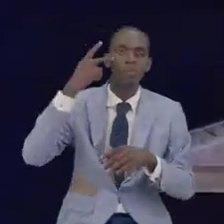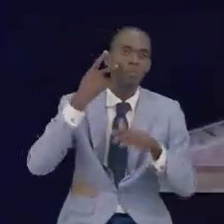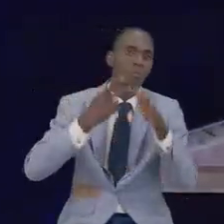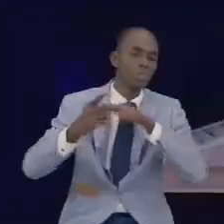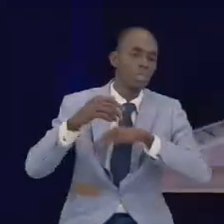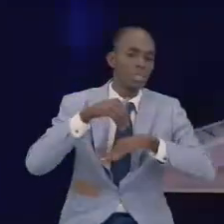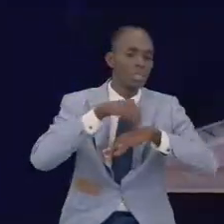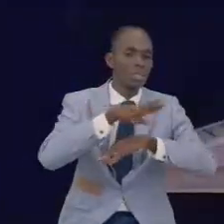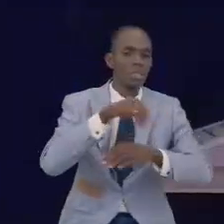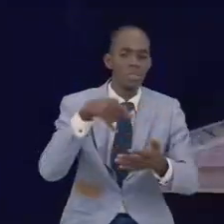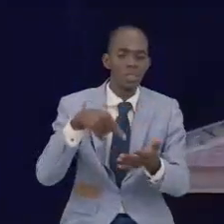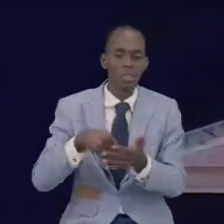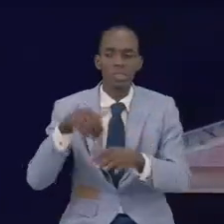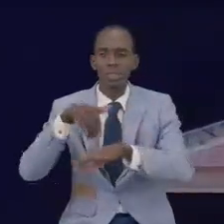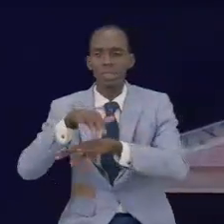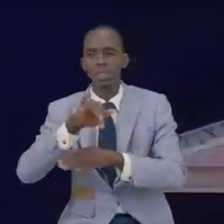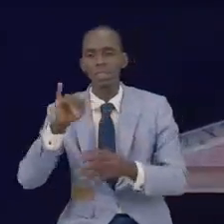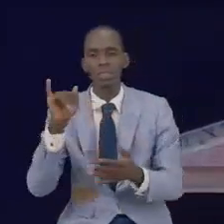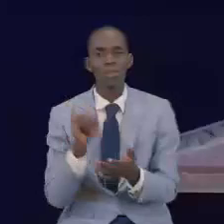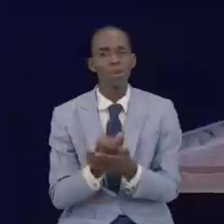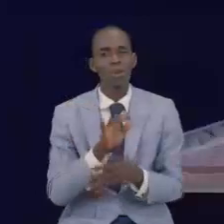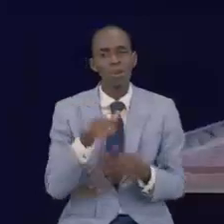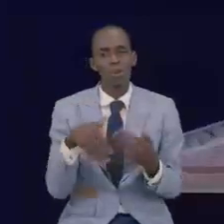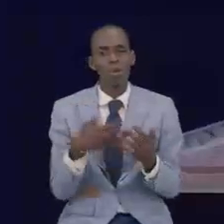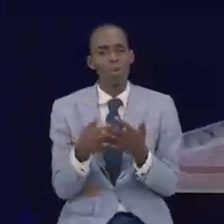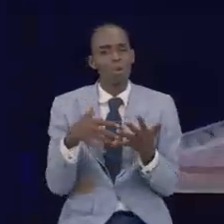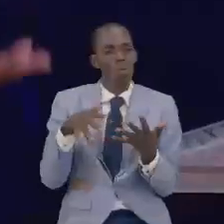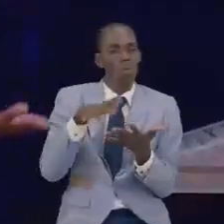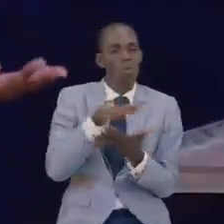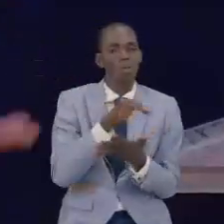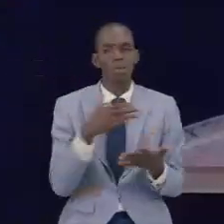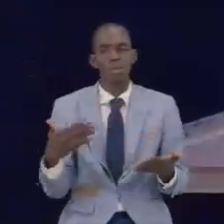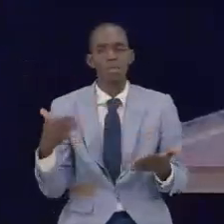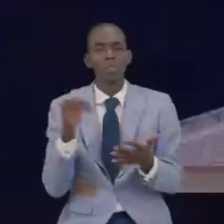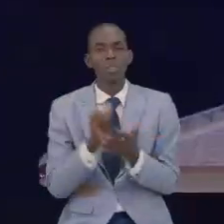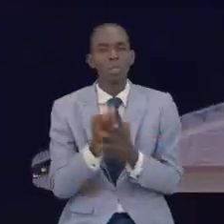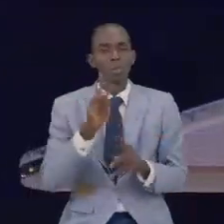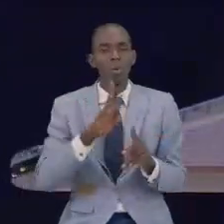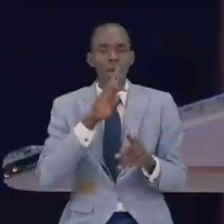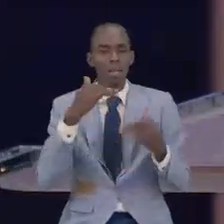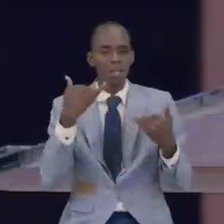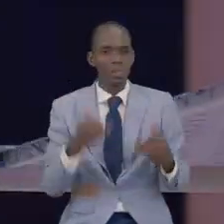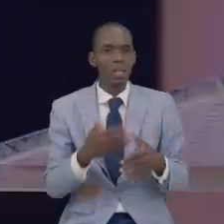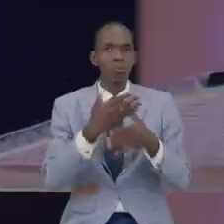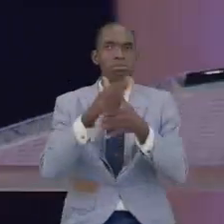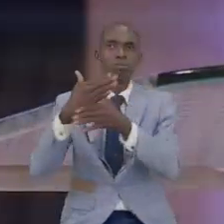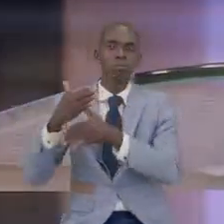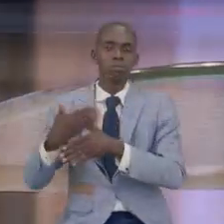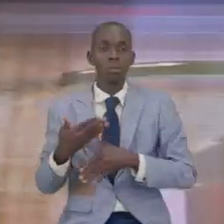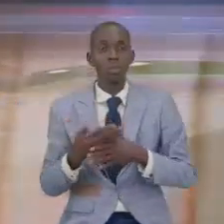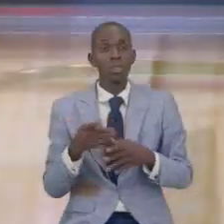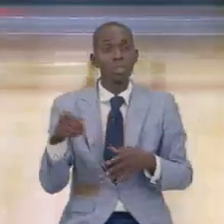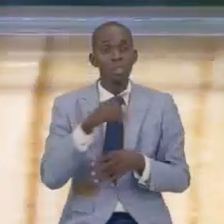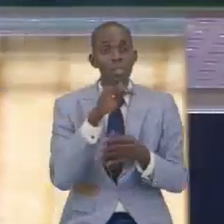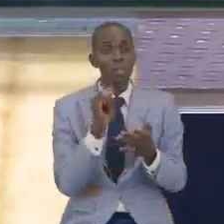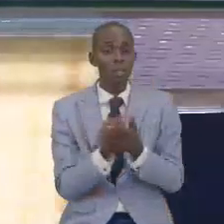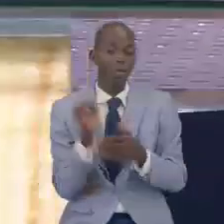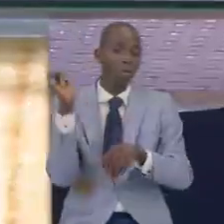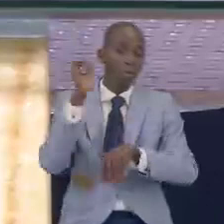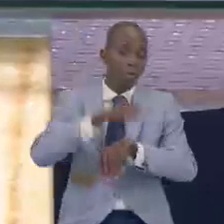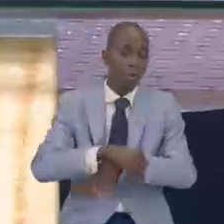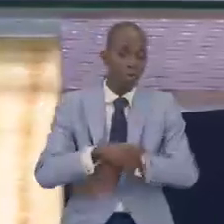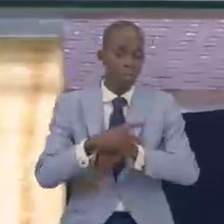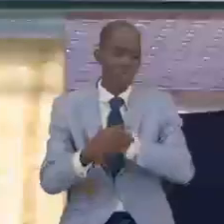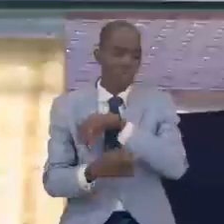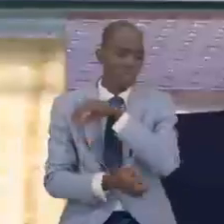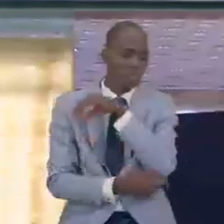and sending that, and you know, all those things that people are, you know, sharing around. He that overcometh the